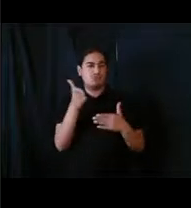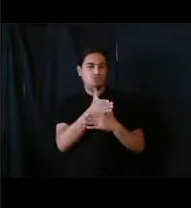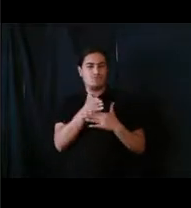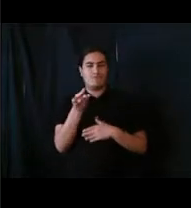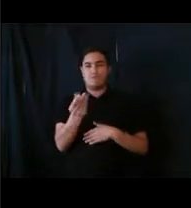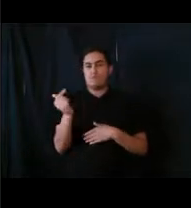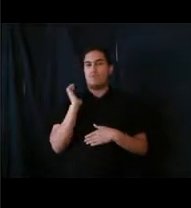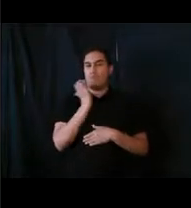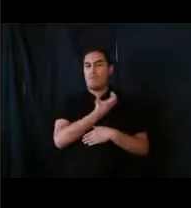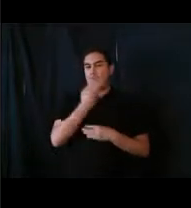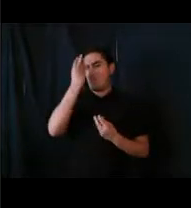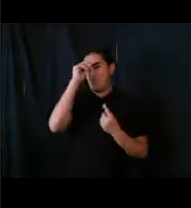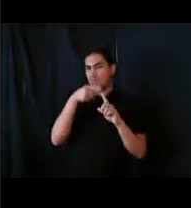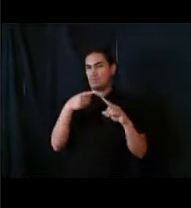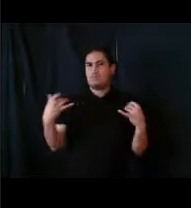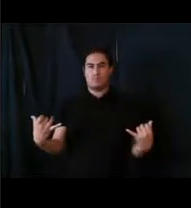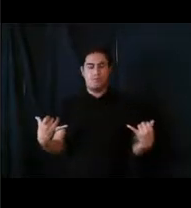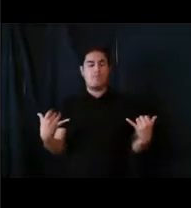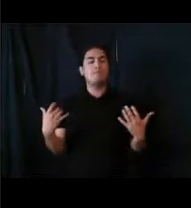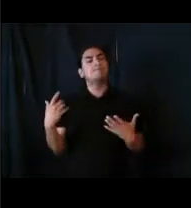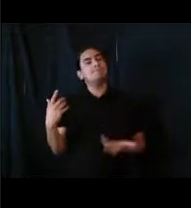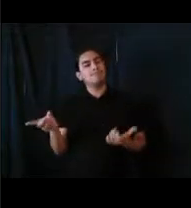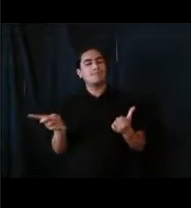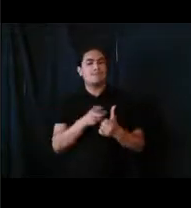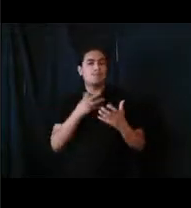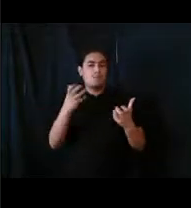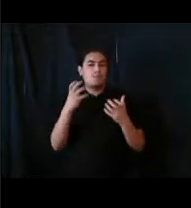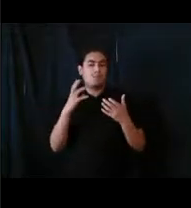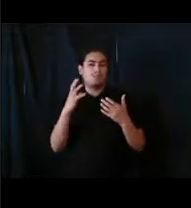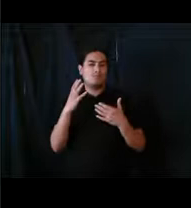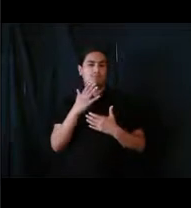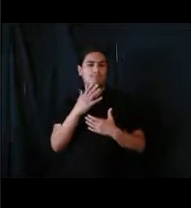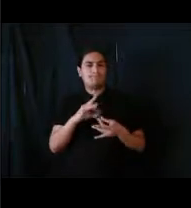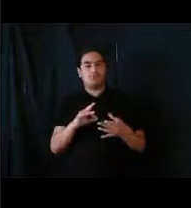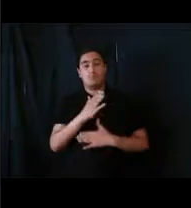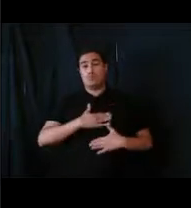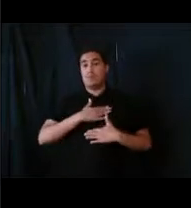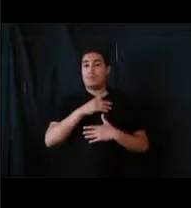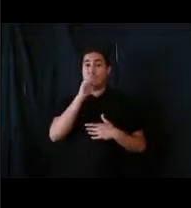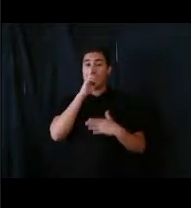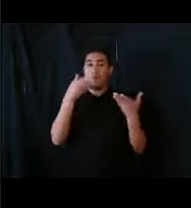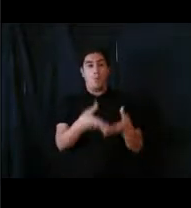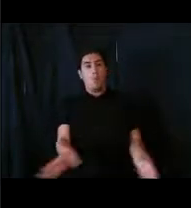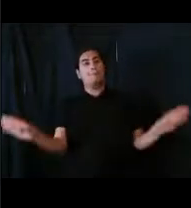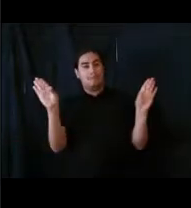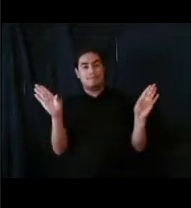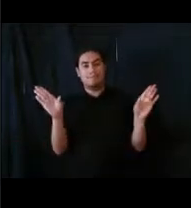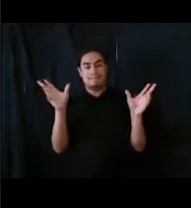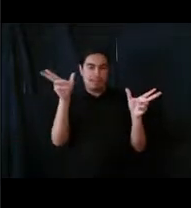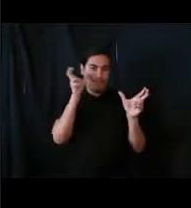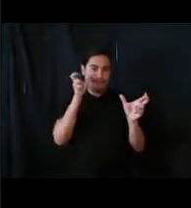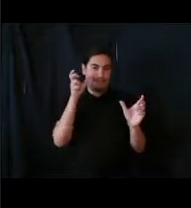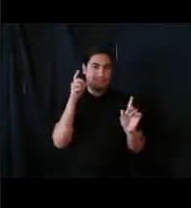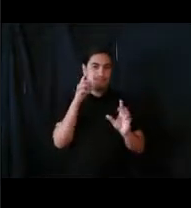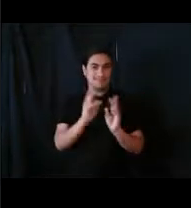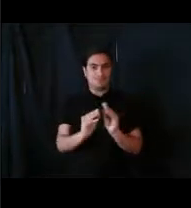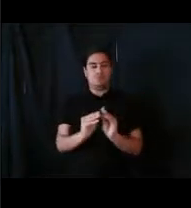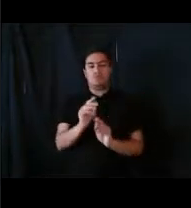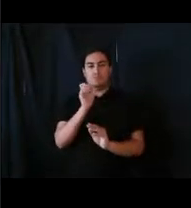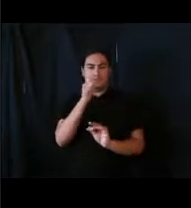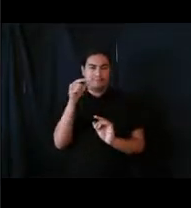um first we really i think appreciated the fact that it was an open-ended listening session it wasn't connected to any particular